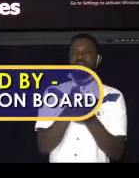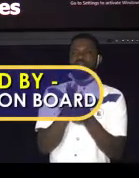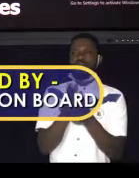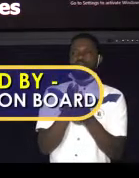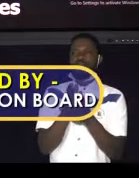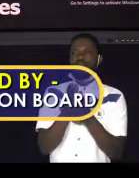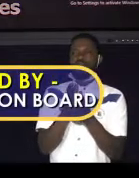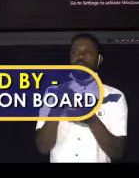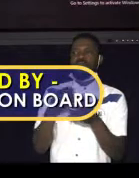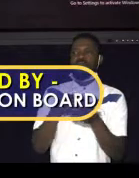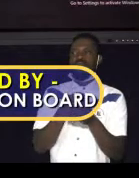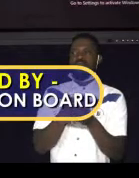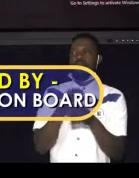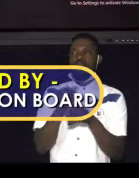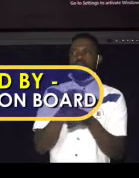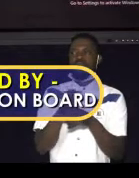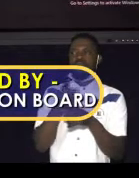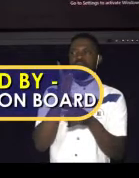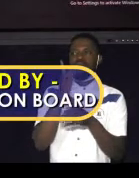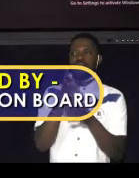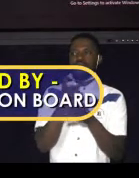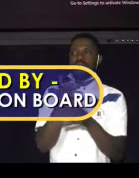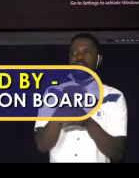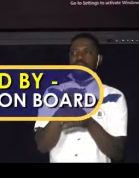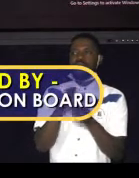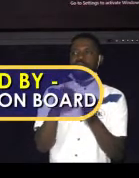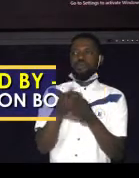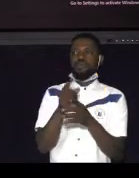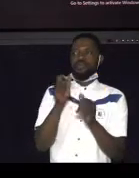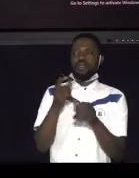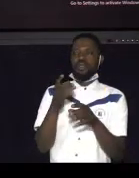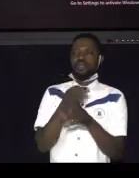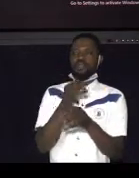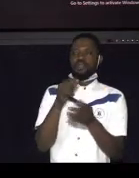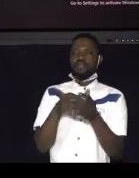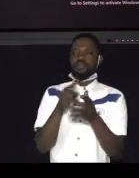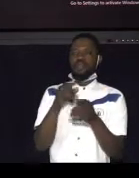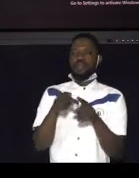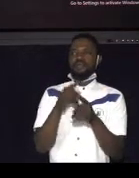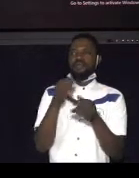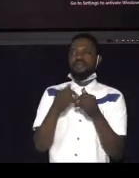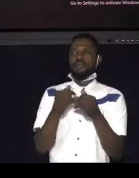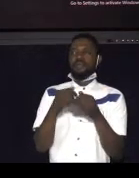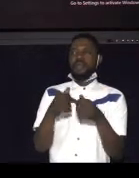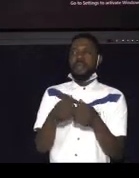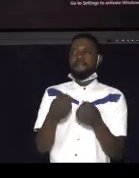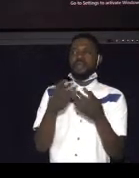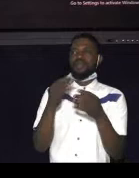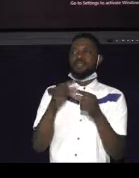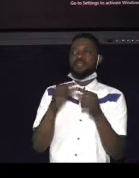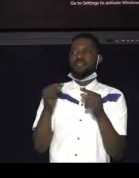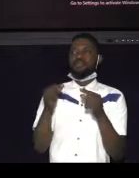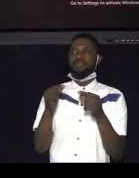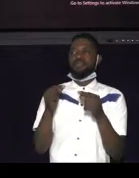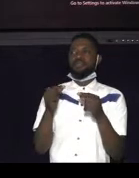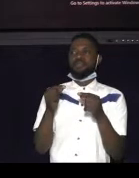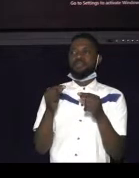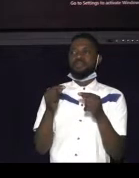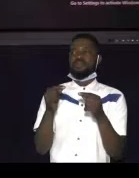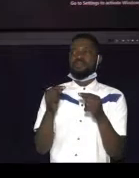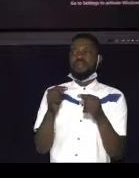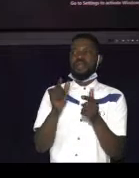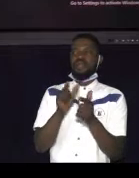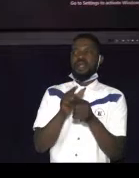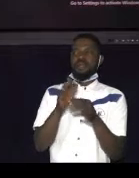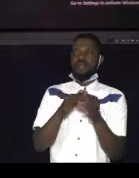Well, with practice, you will get them all, but you can take this one as the final one. How many degrees do you think this is?